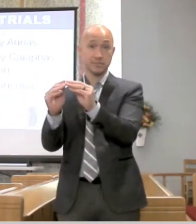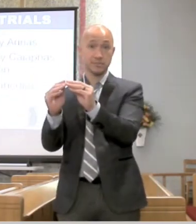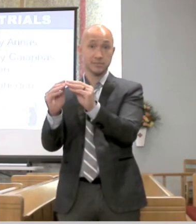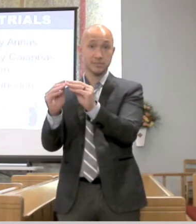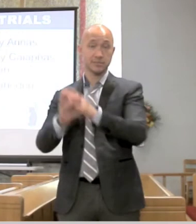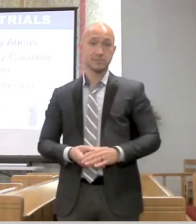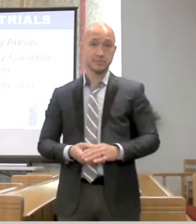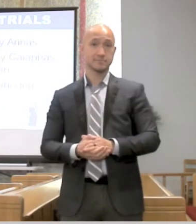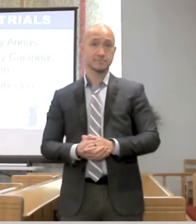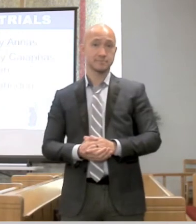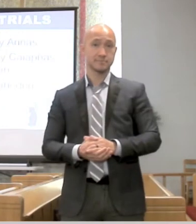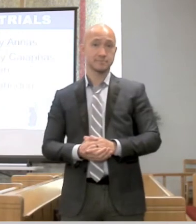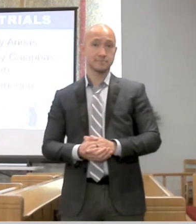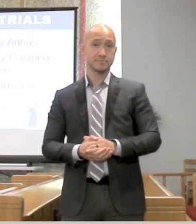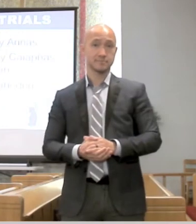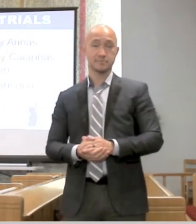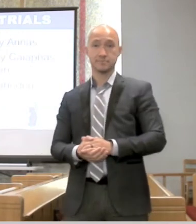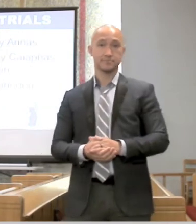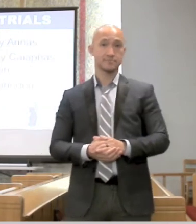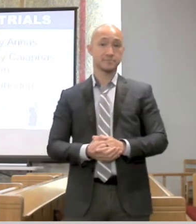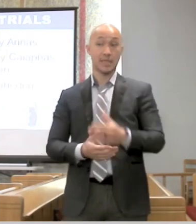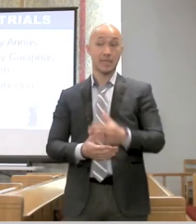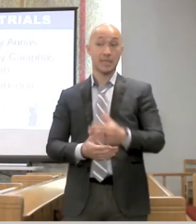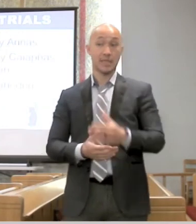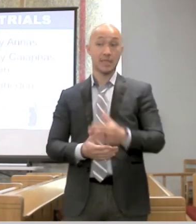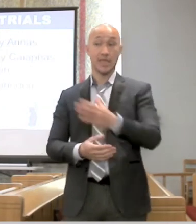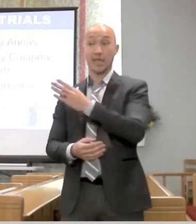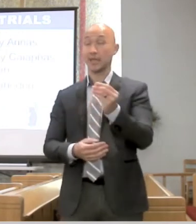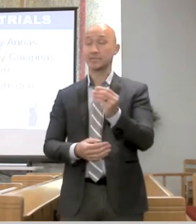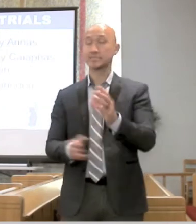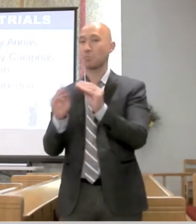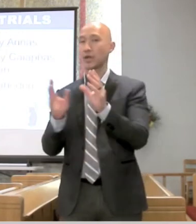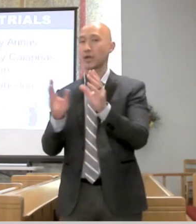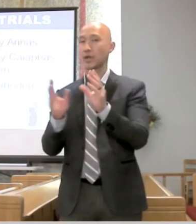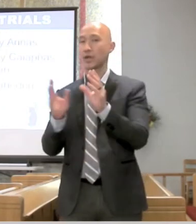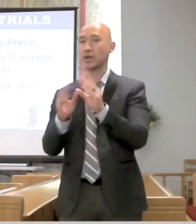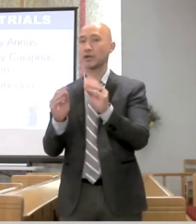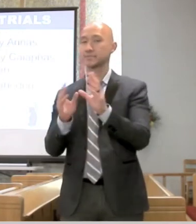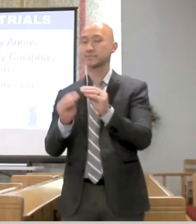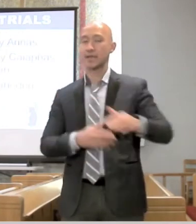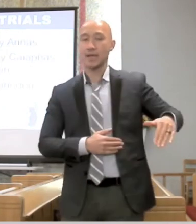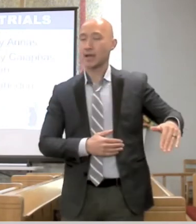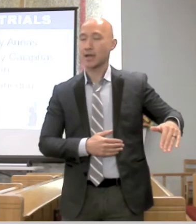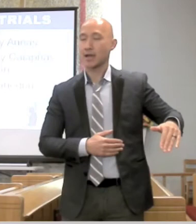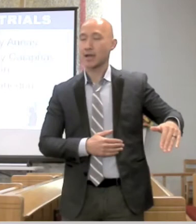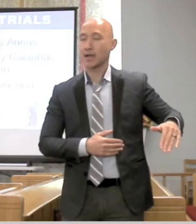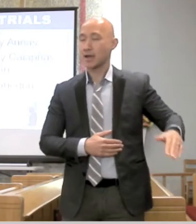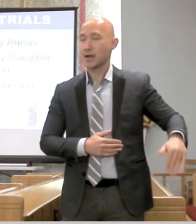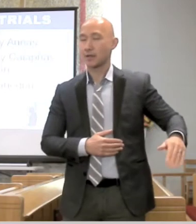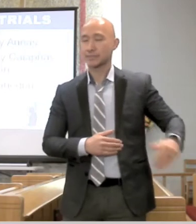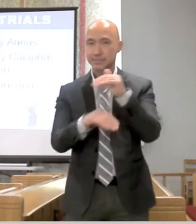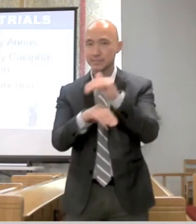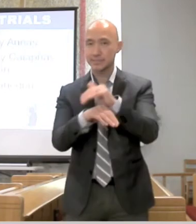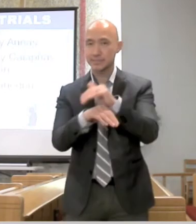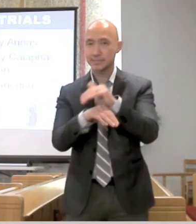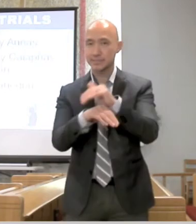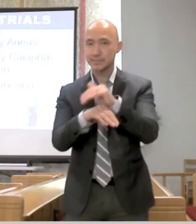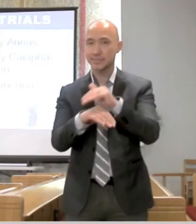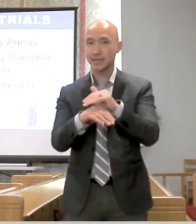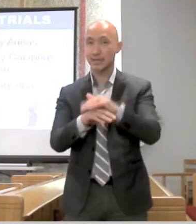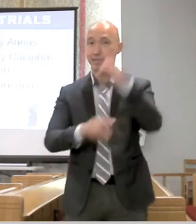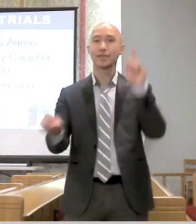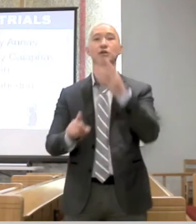It's what we would call today a kangaroo court. What's a kangaroo court? It's a court where there is no